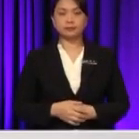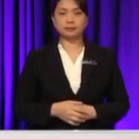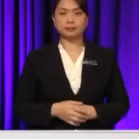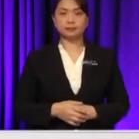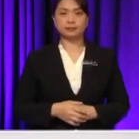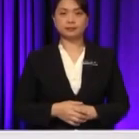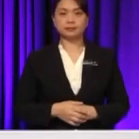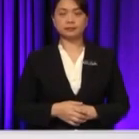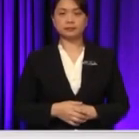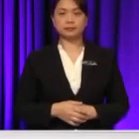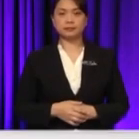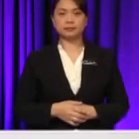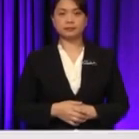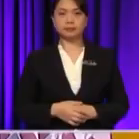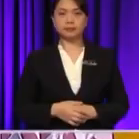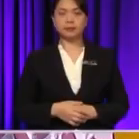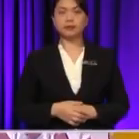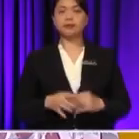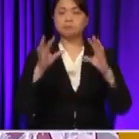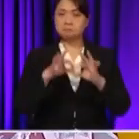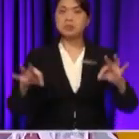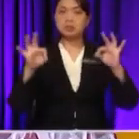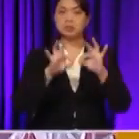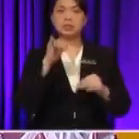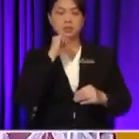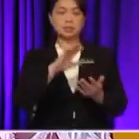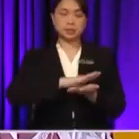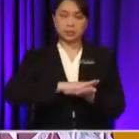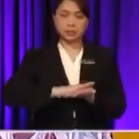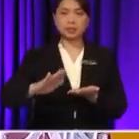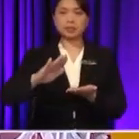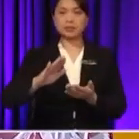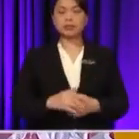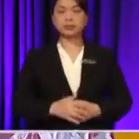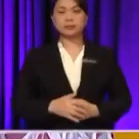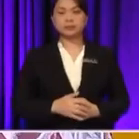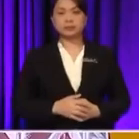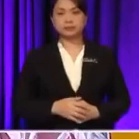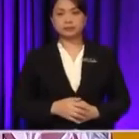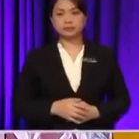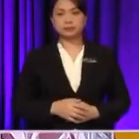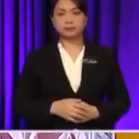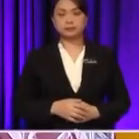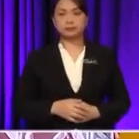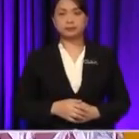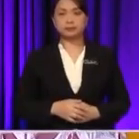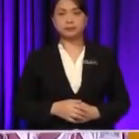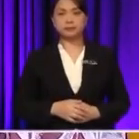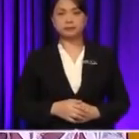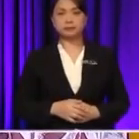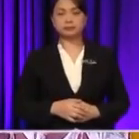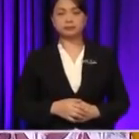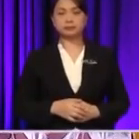the cleanliness. So you mentioned about the cleanliness or the hygiene of the food prepared. Okay, so let's see. The cleanliness